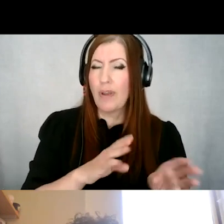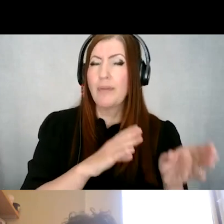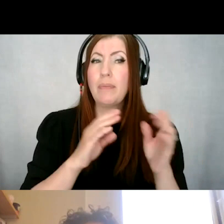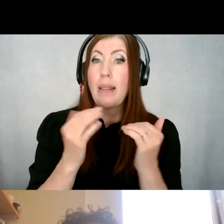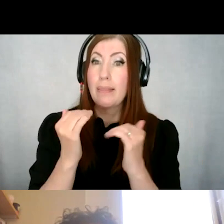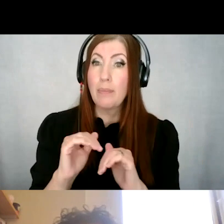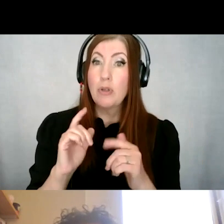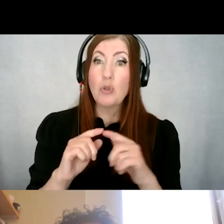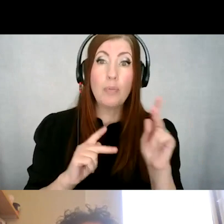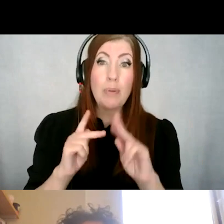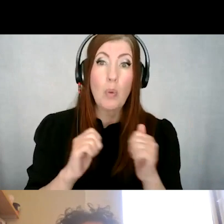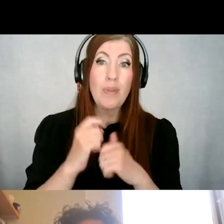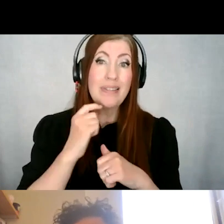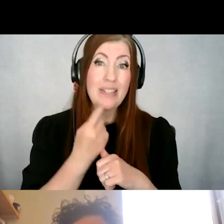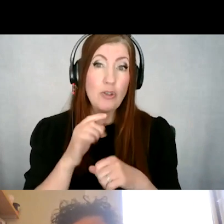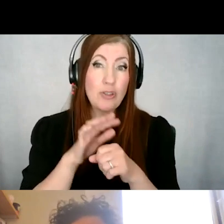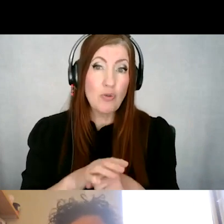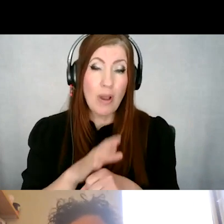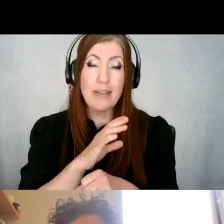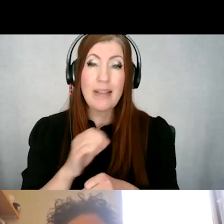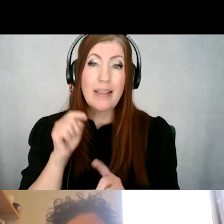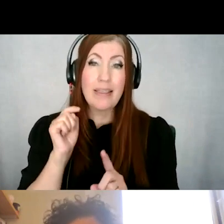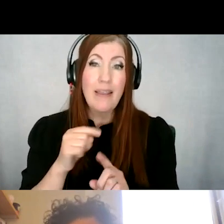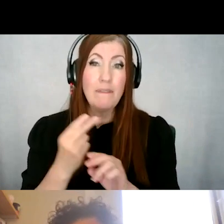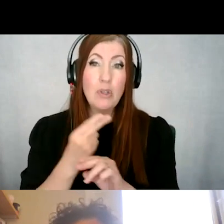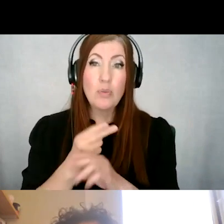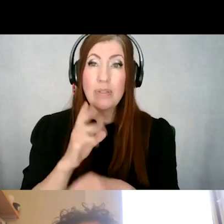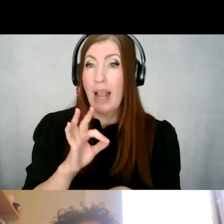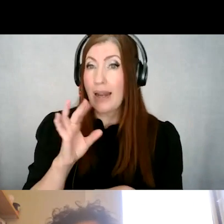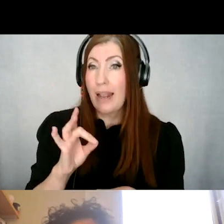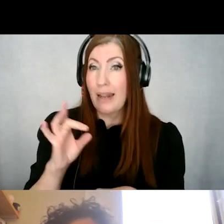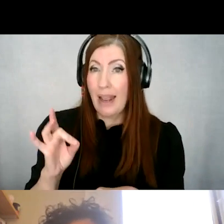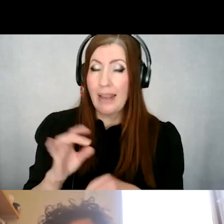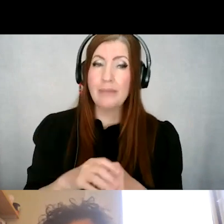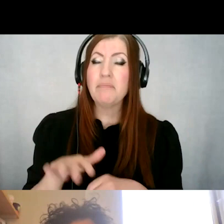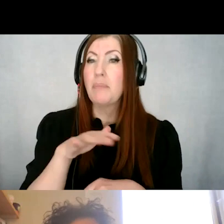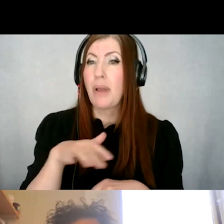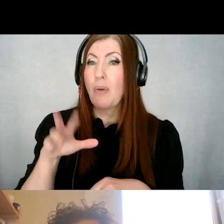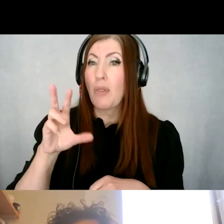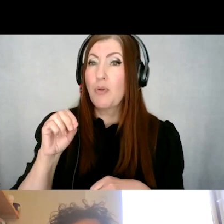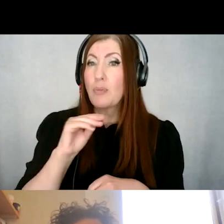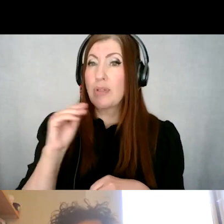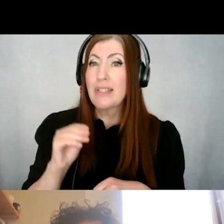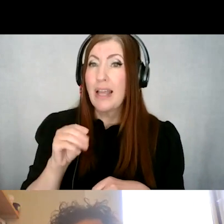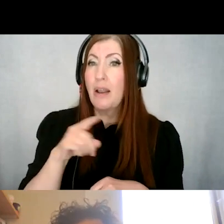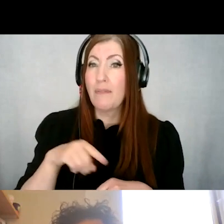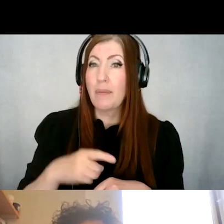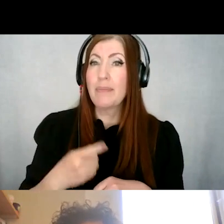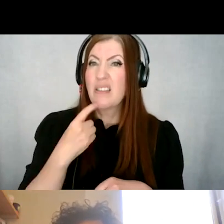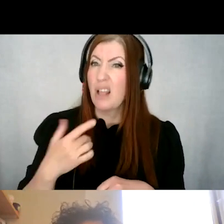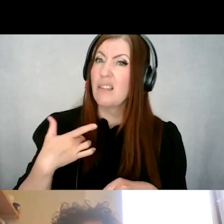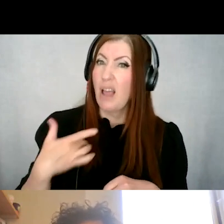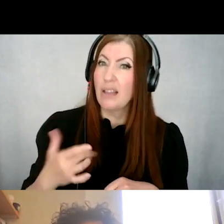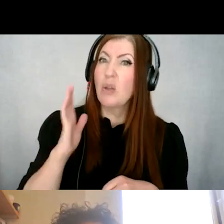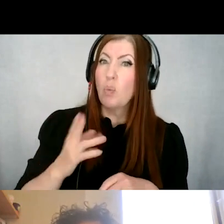to folks with serious distress and had used 988. Only about 30% of them said that they would be very likely to